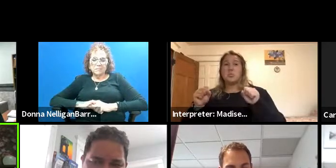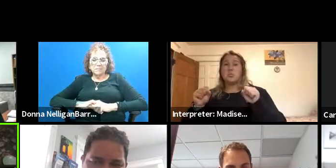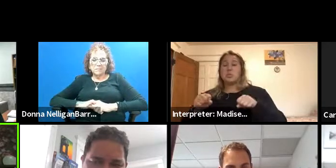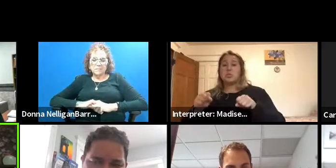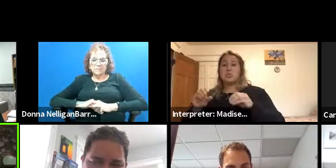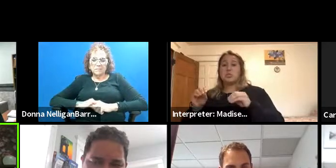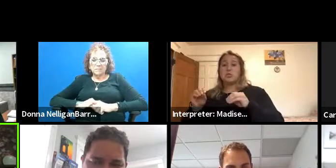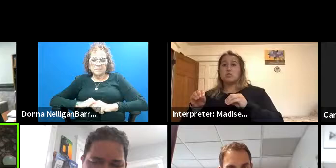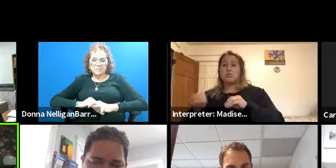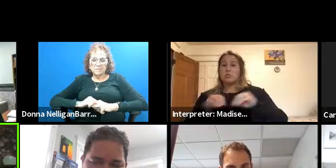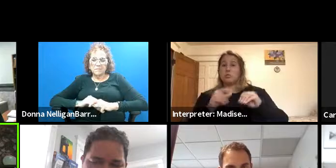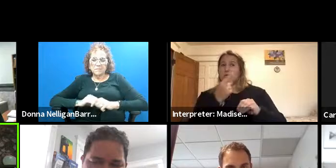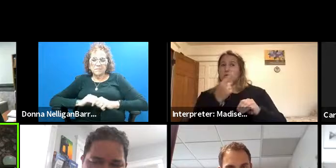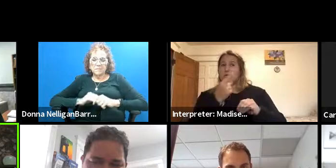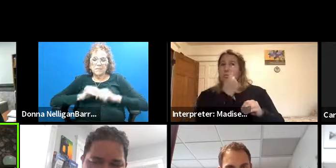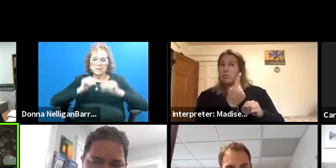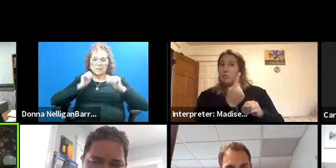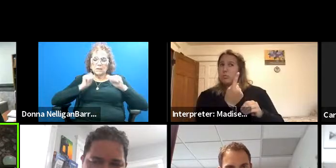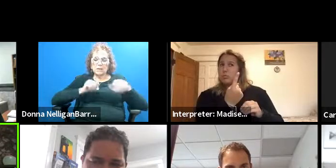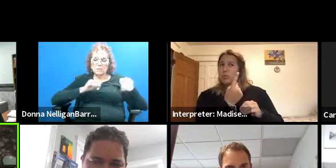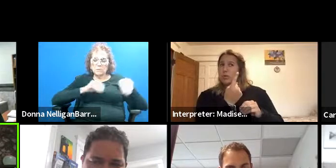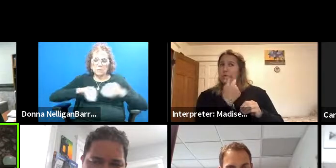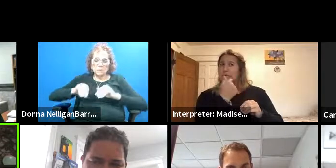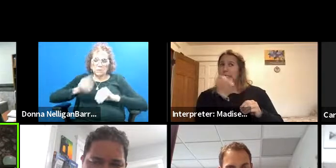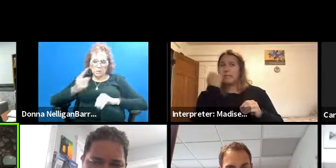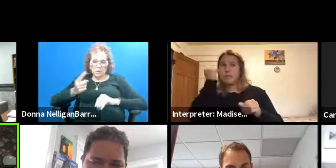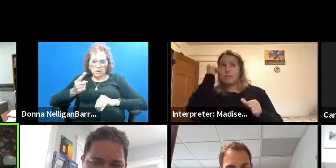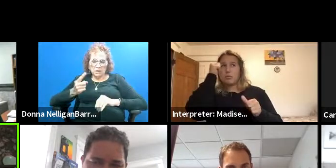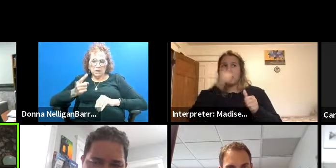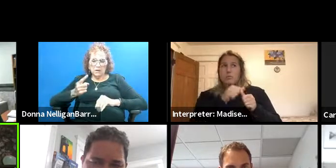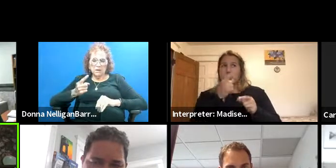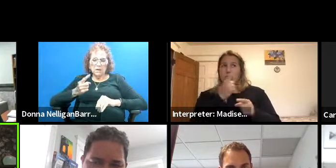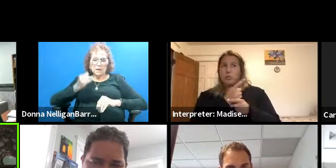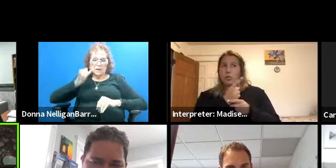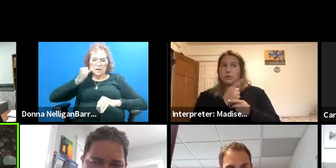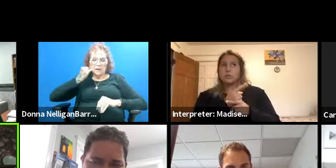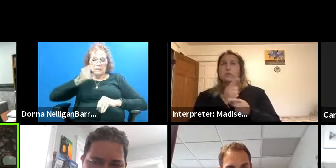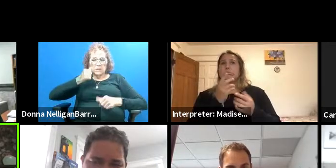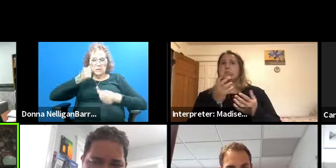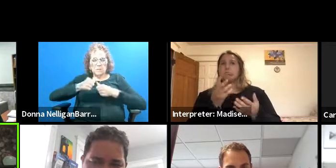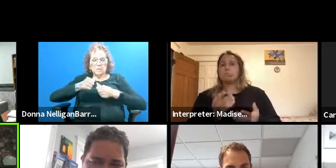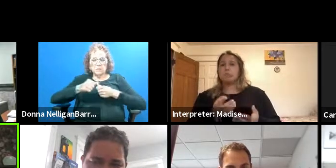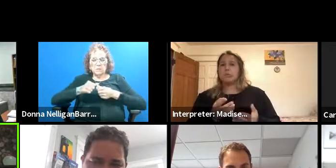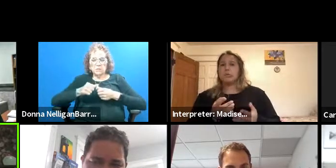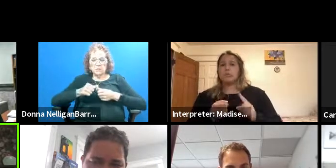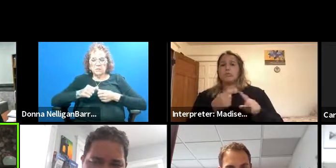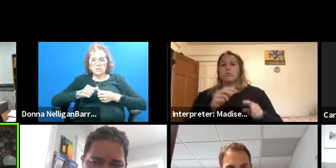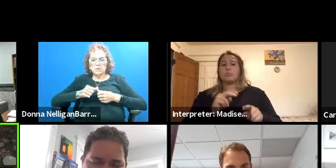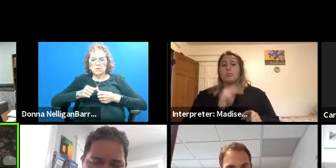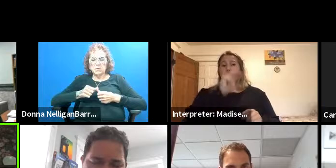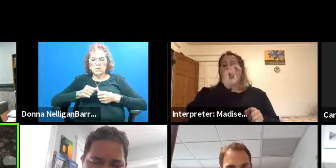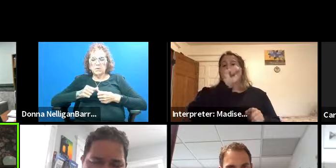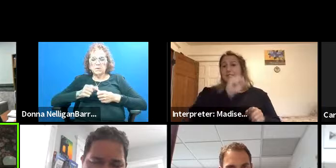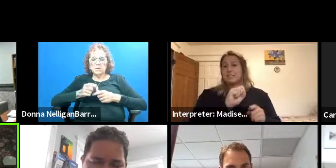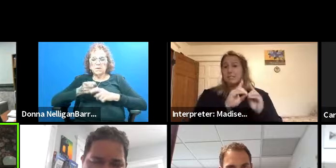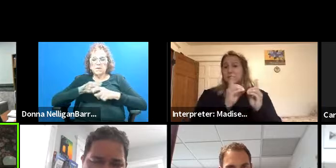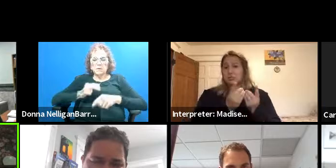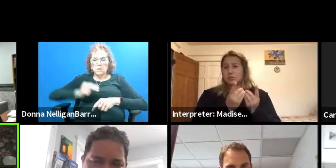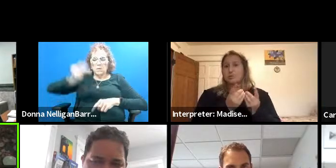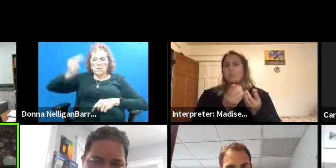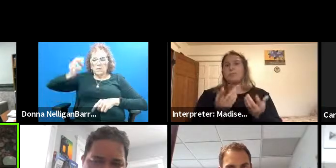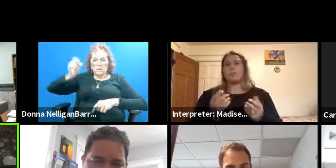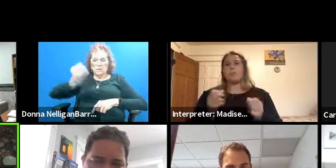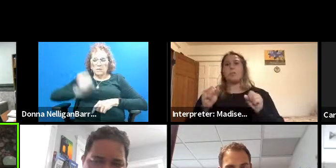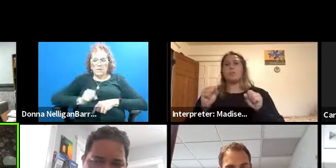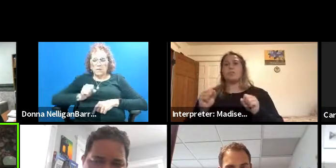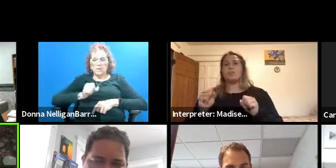on the west side of downtown from the Northwest District to the South District. But again, you guys can name them anything you want. I'm going to